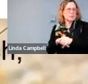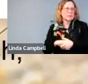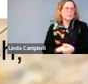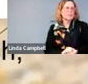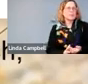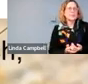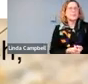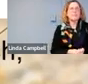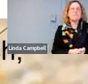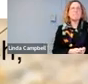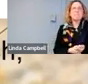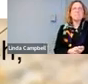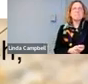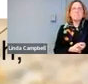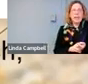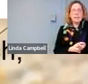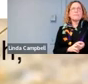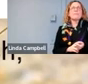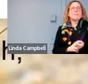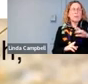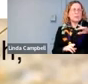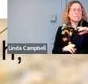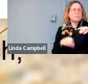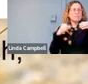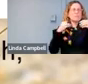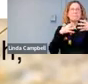to start reproducing itself.